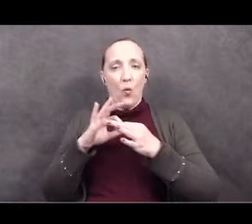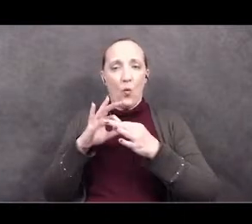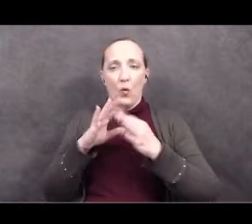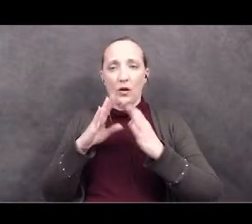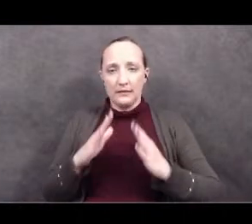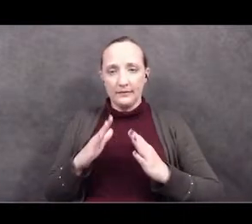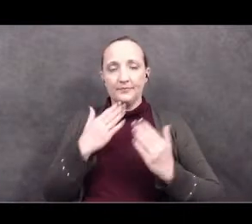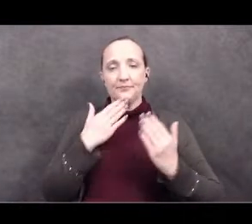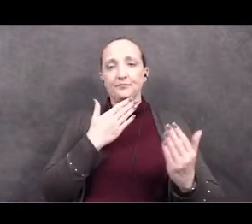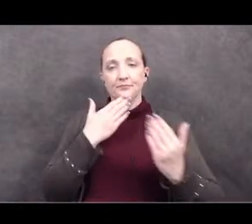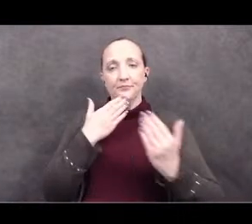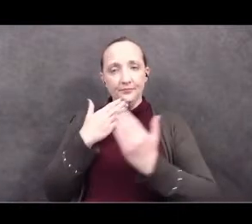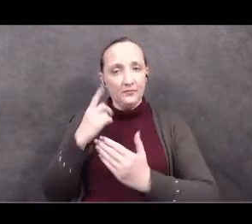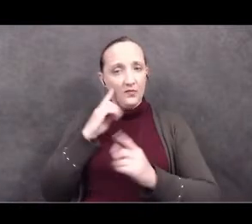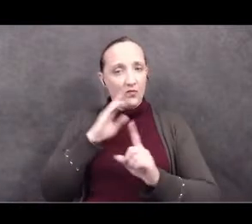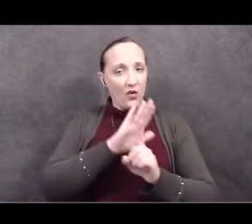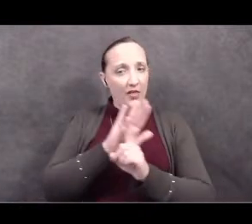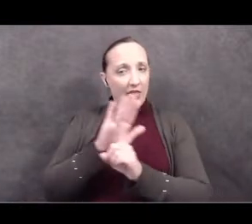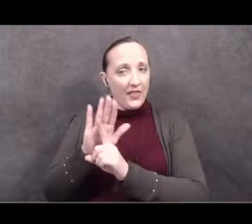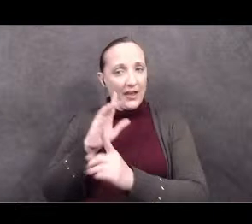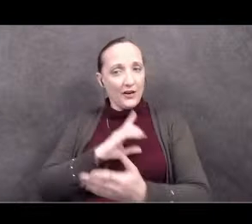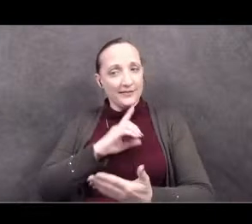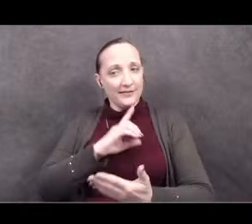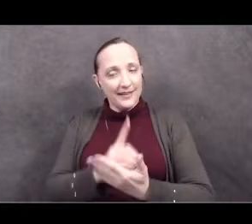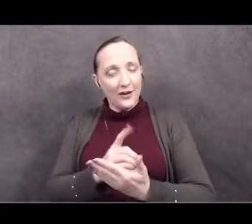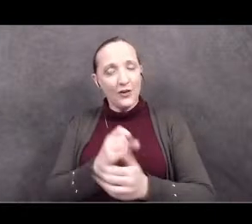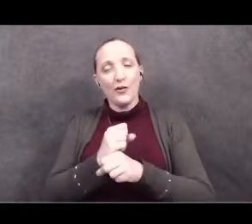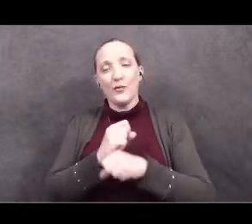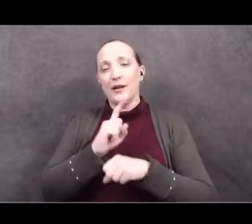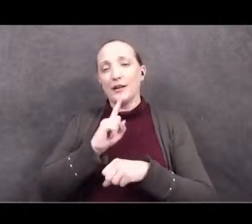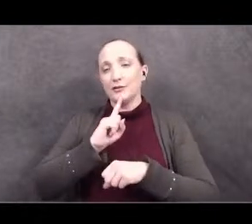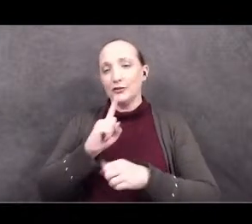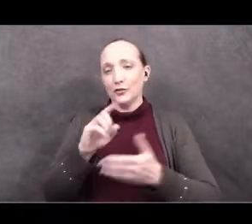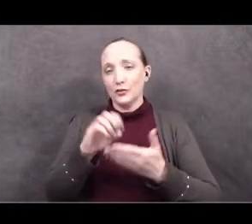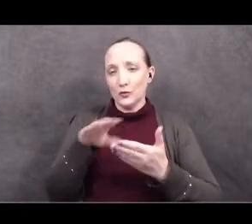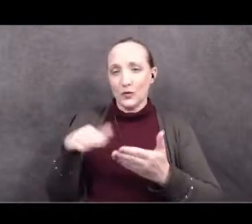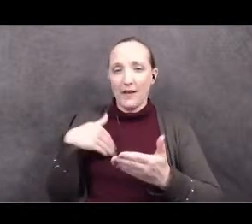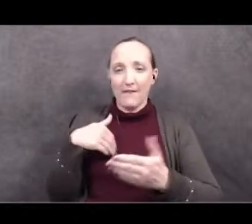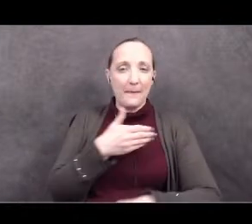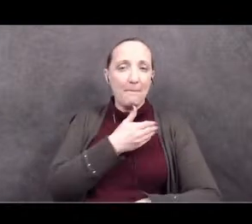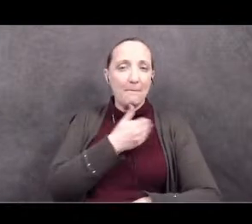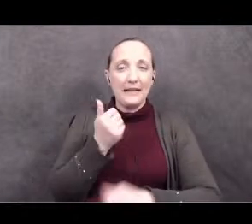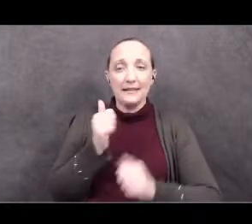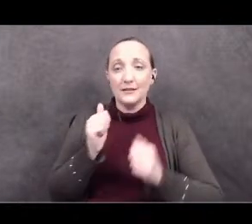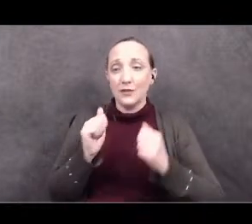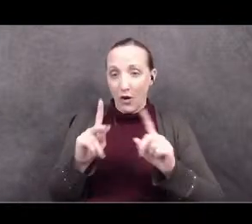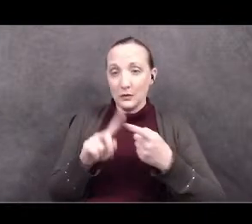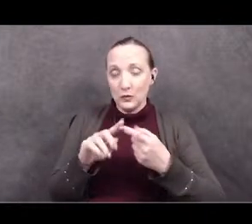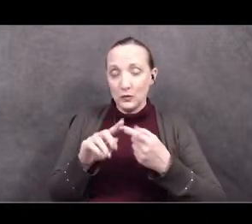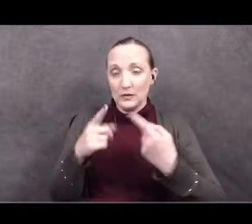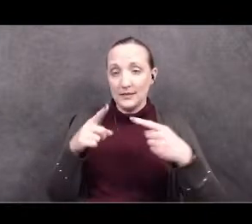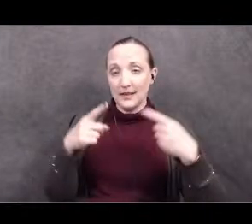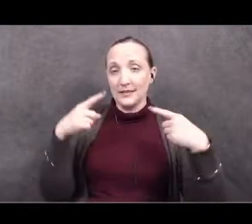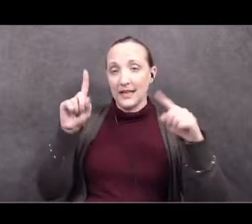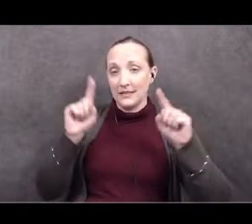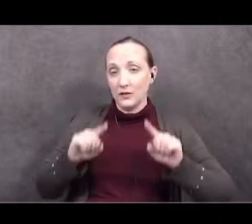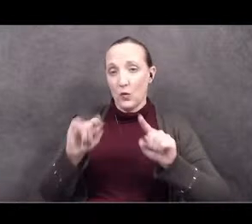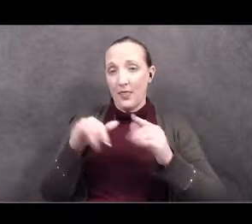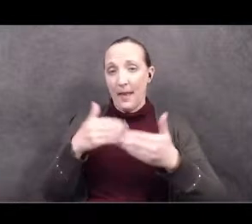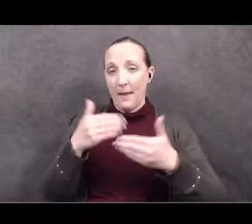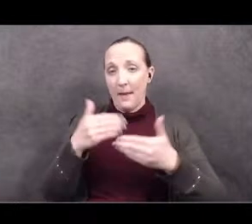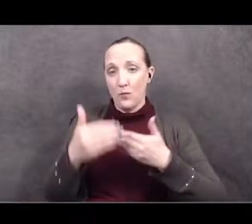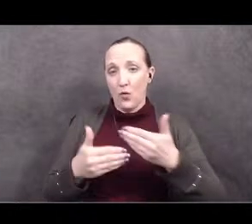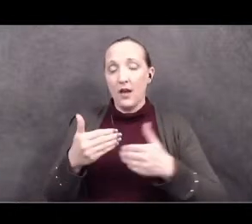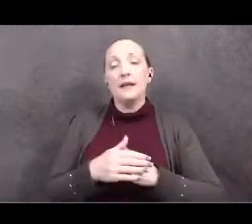them and for their dedication uh and ensuring that students had the best opportunity to be successful during the process as a